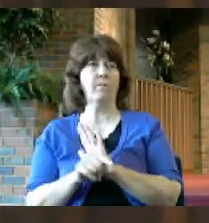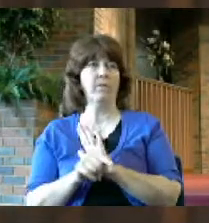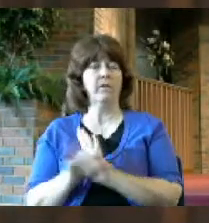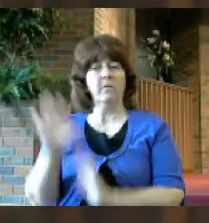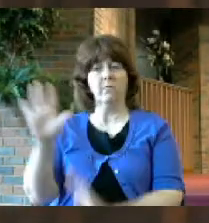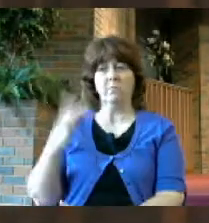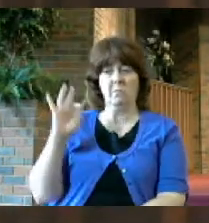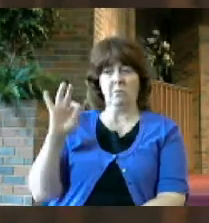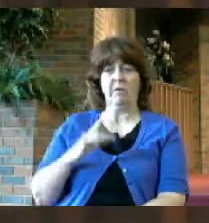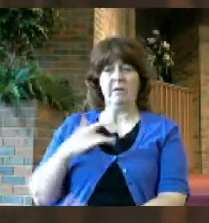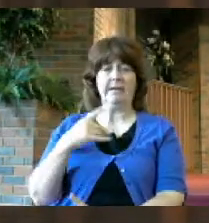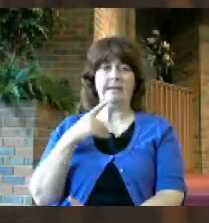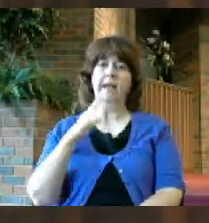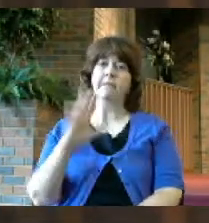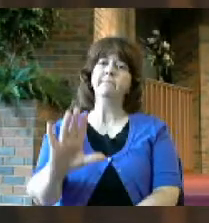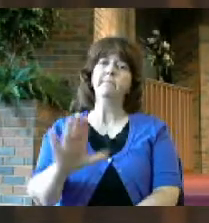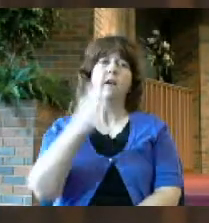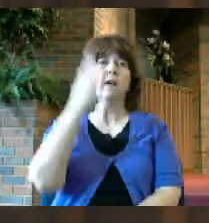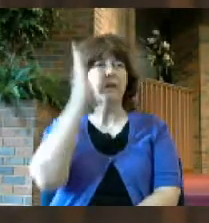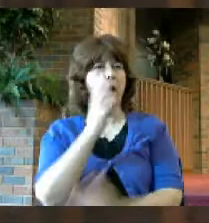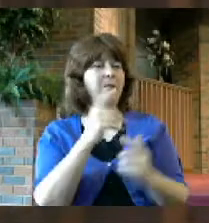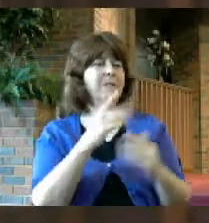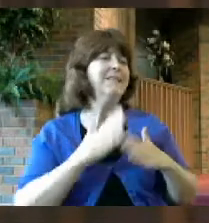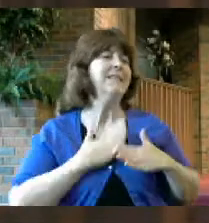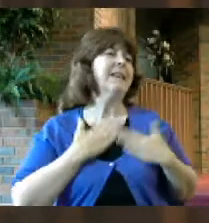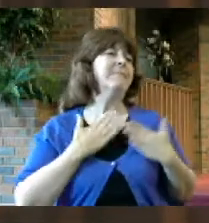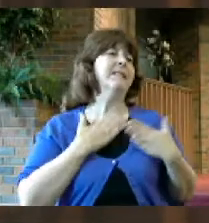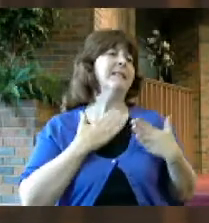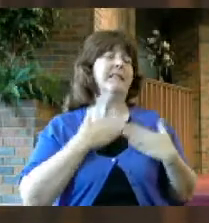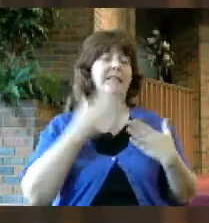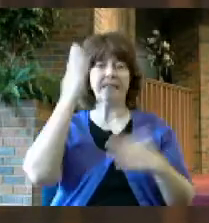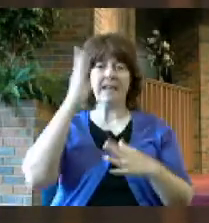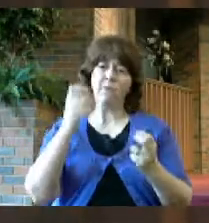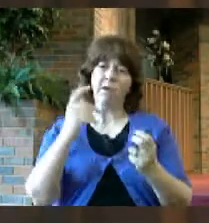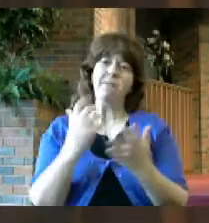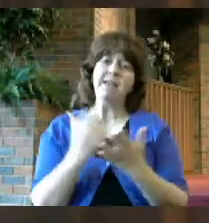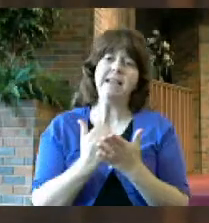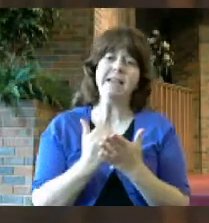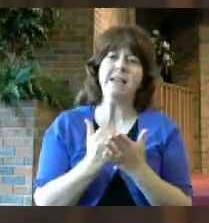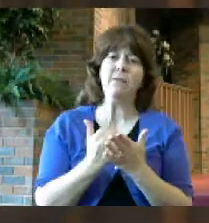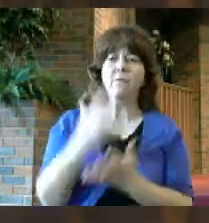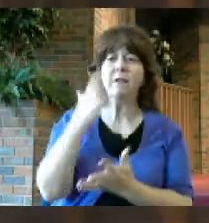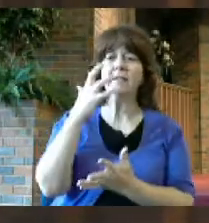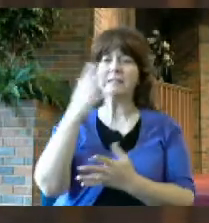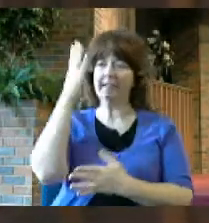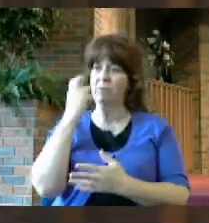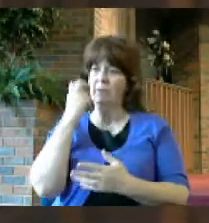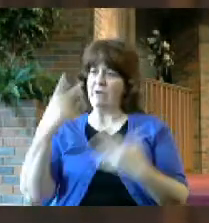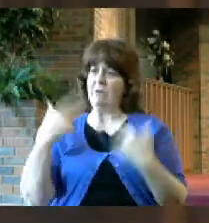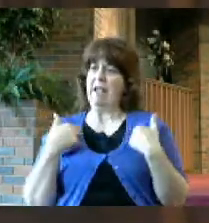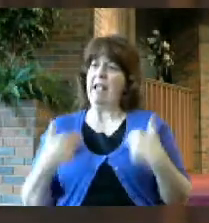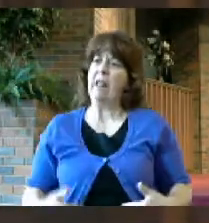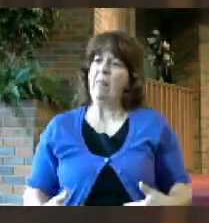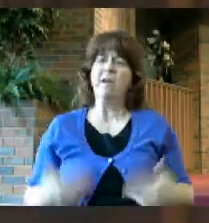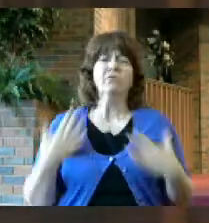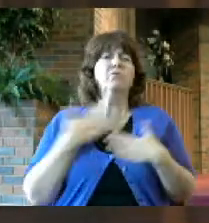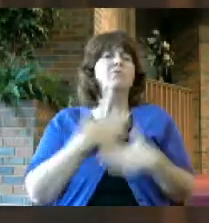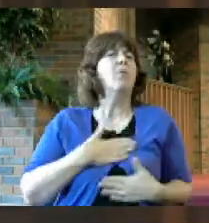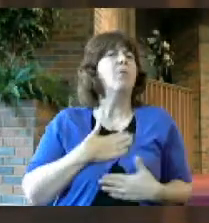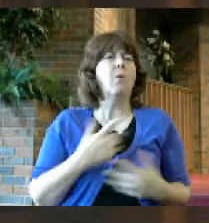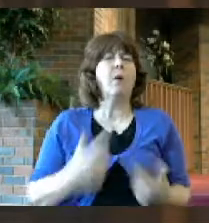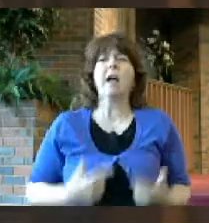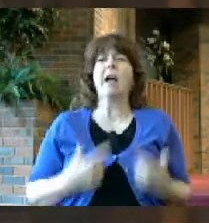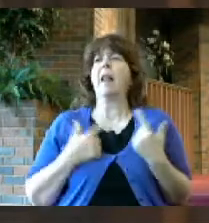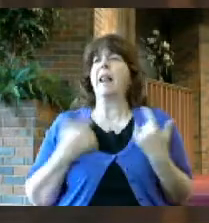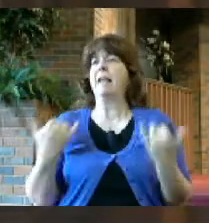wants you to be healthy. God wants you to be rich. God wants you to enjoy life now. And thousands flock to